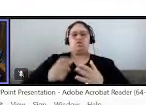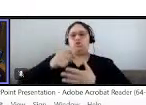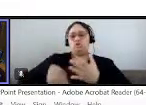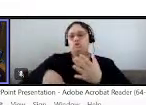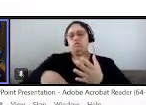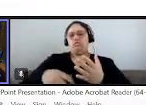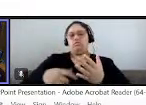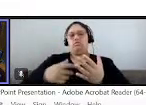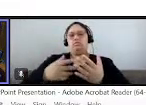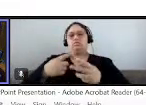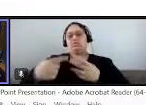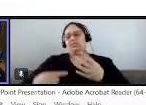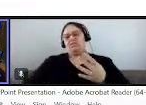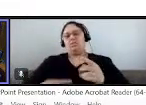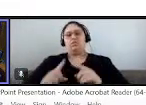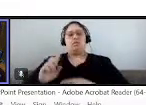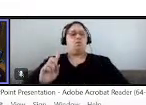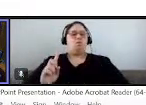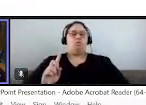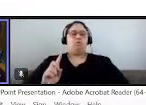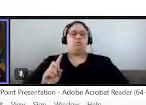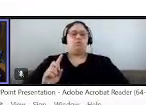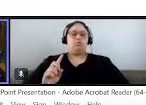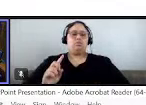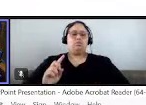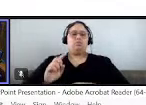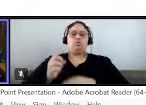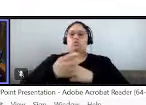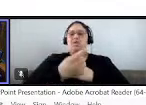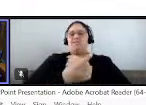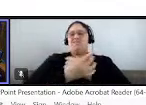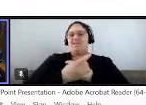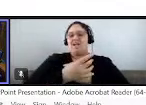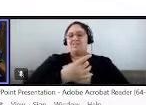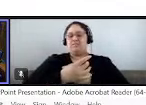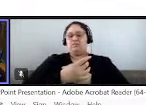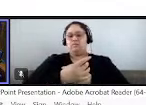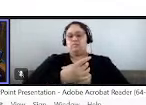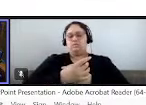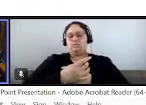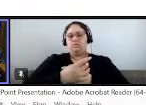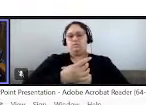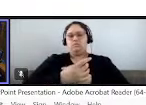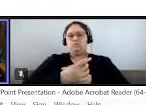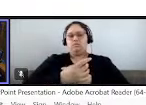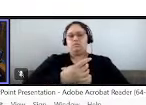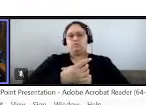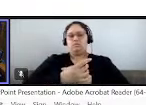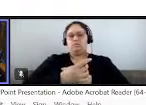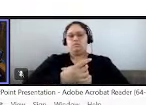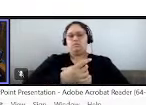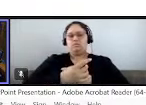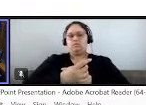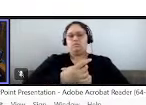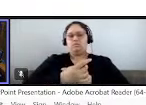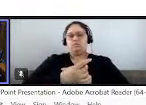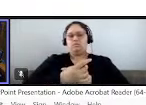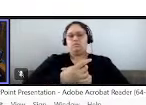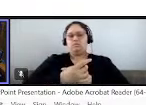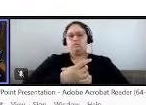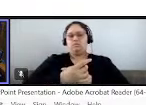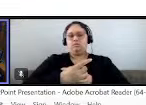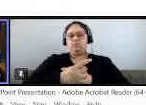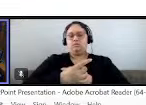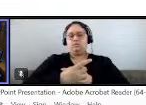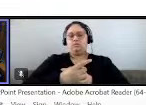constraints, what will be the advice? What will be the priorities? And I'm going to say this because